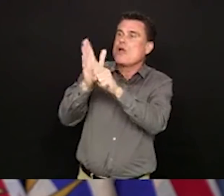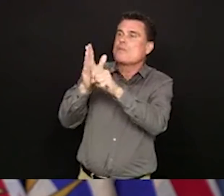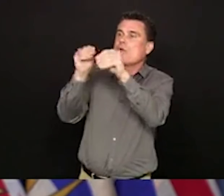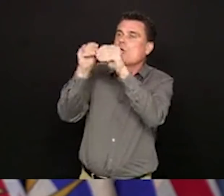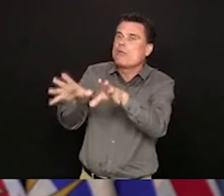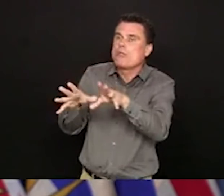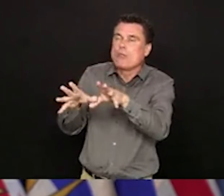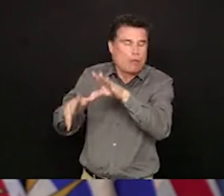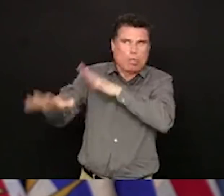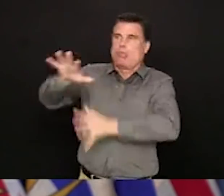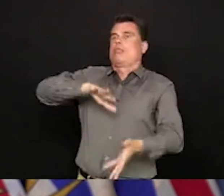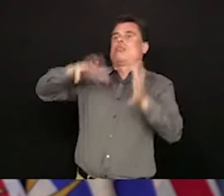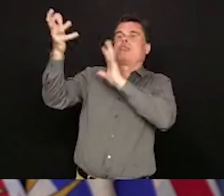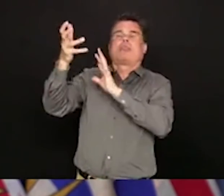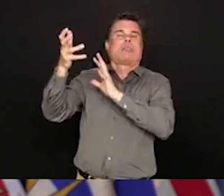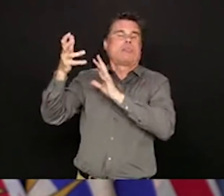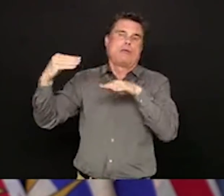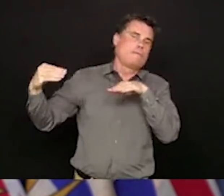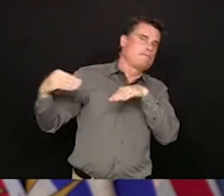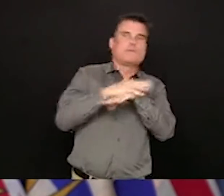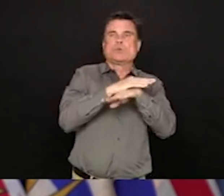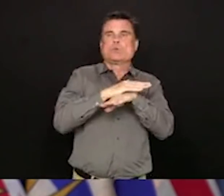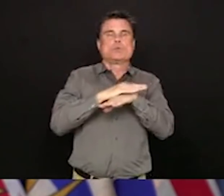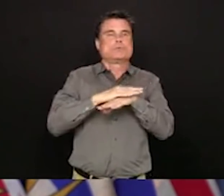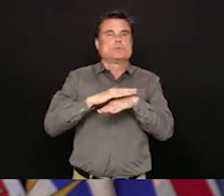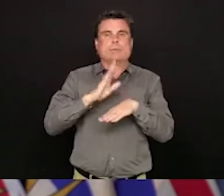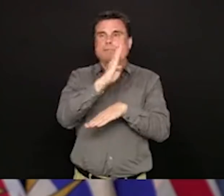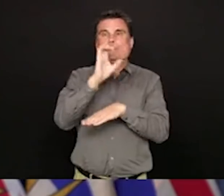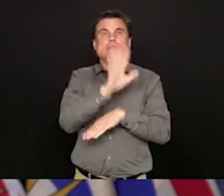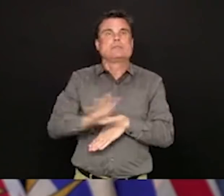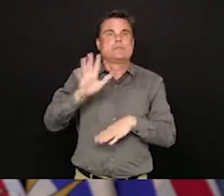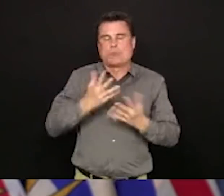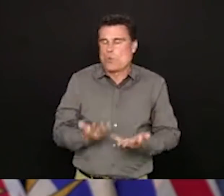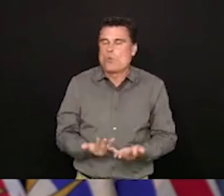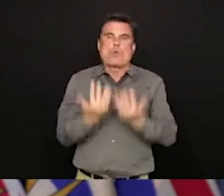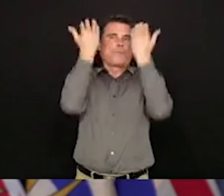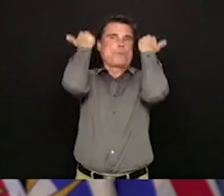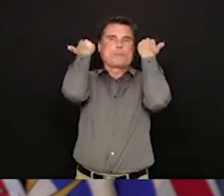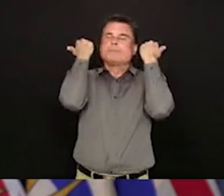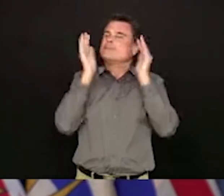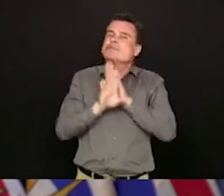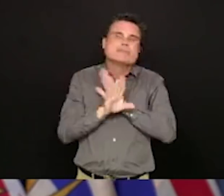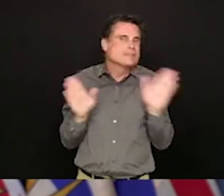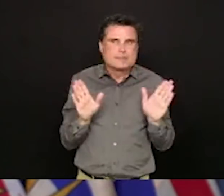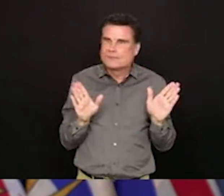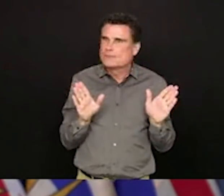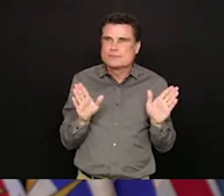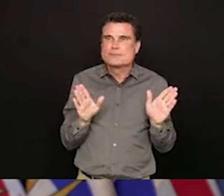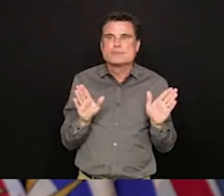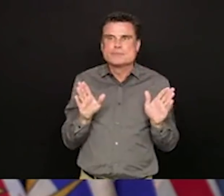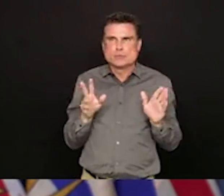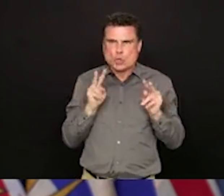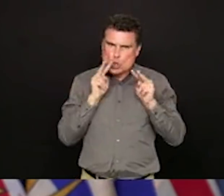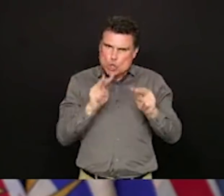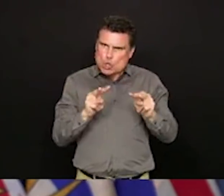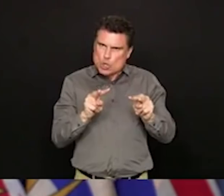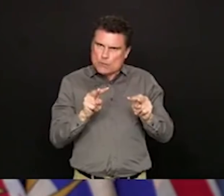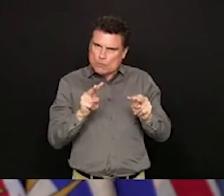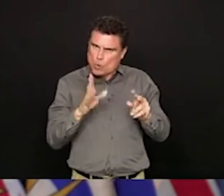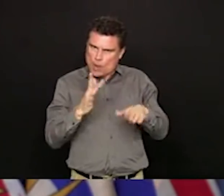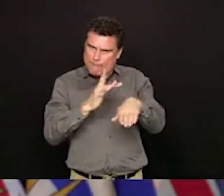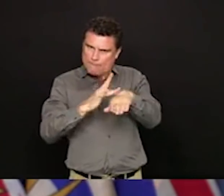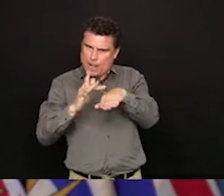enhanced cleaning, both personal hand hygiene, as well as in our environment in the workplace, being able to keep a safe